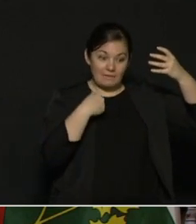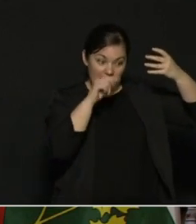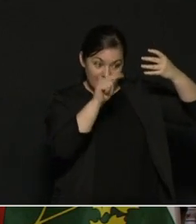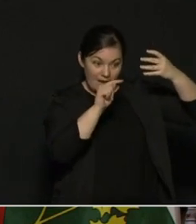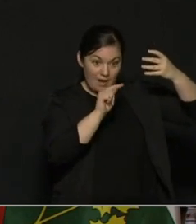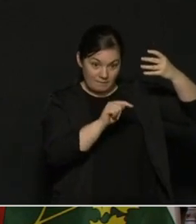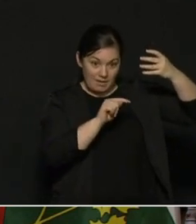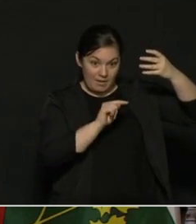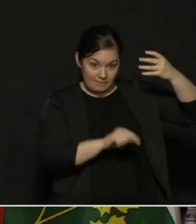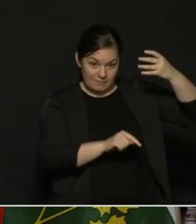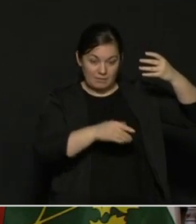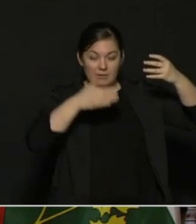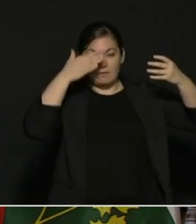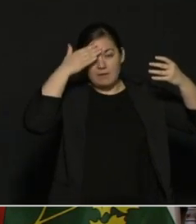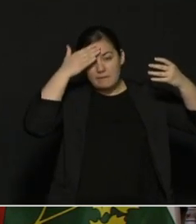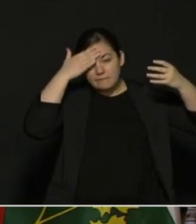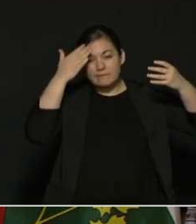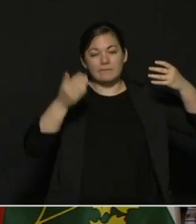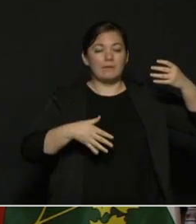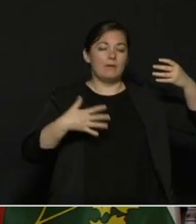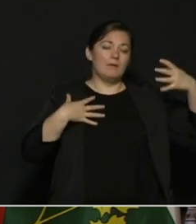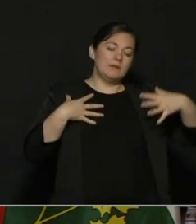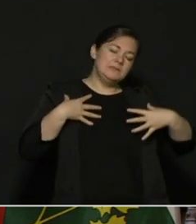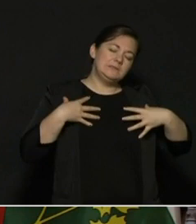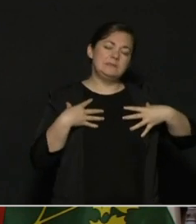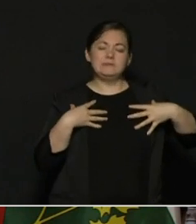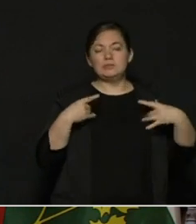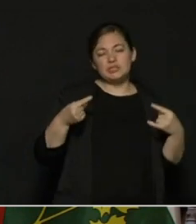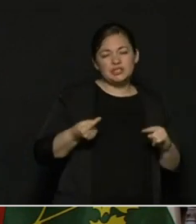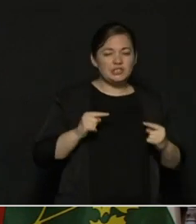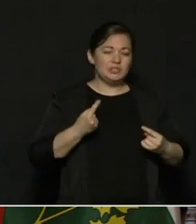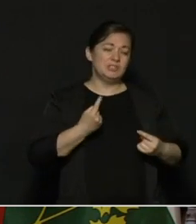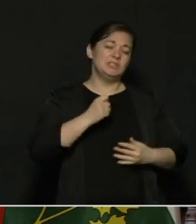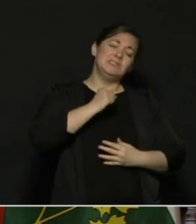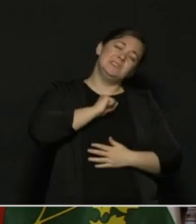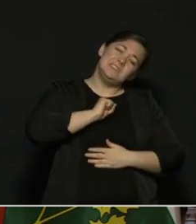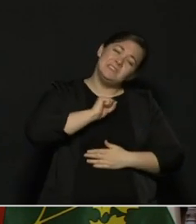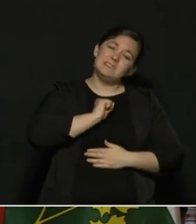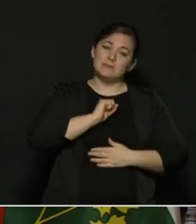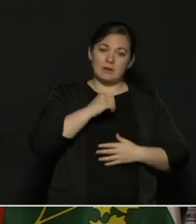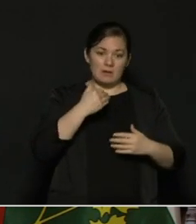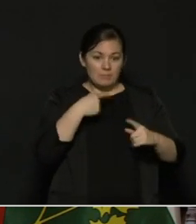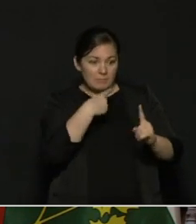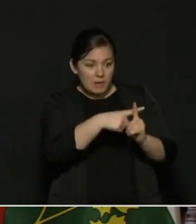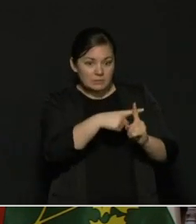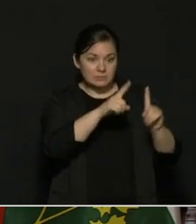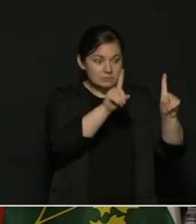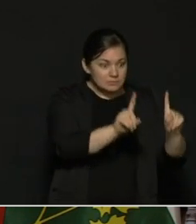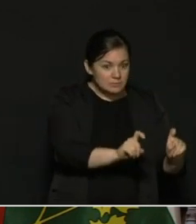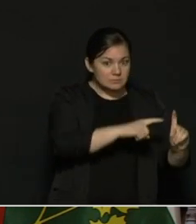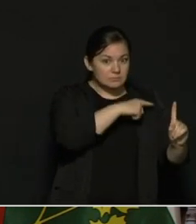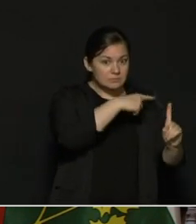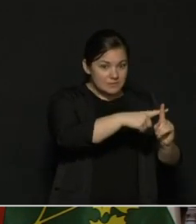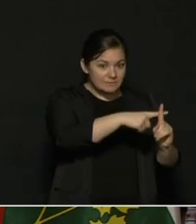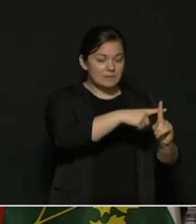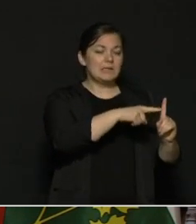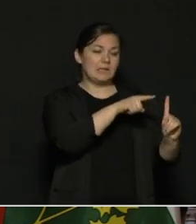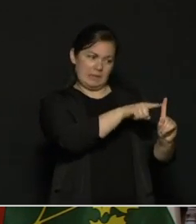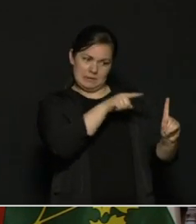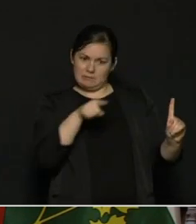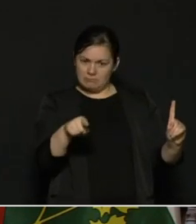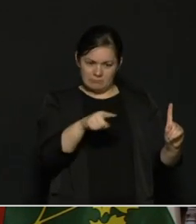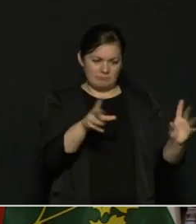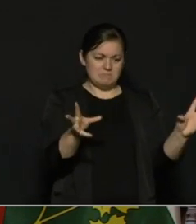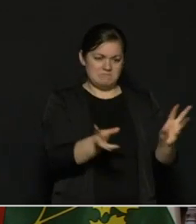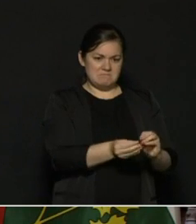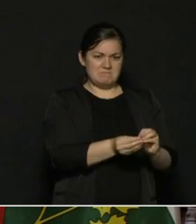ache, myalgia, that means there has to be evidence of, probably clinically, they've had infection internally, and so we take the two together as